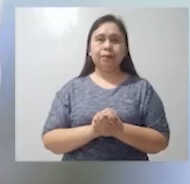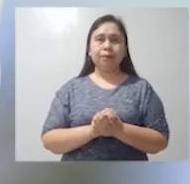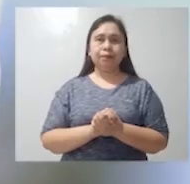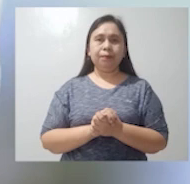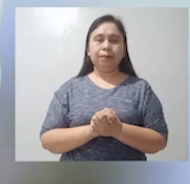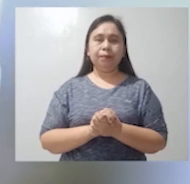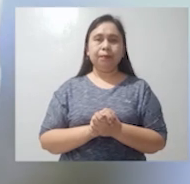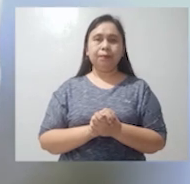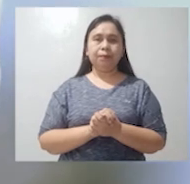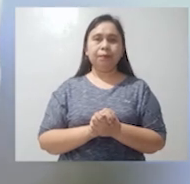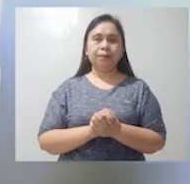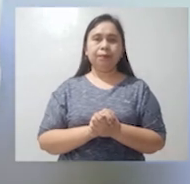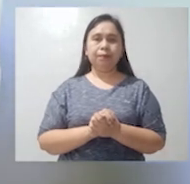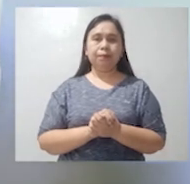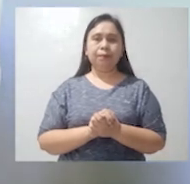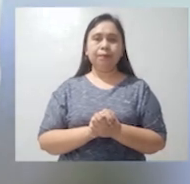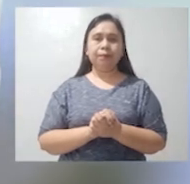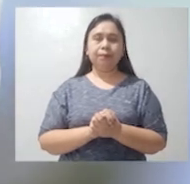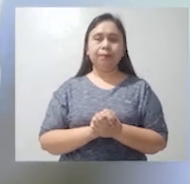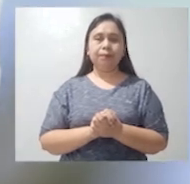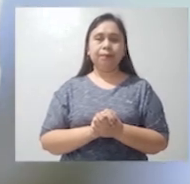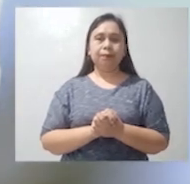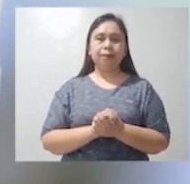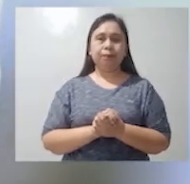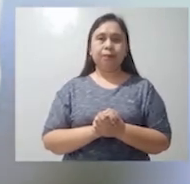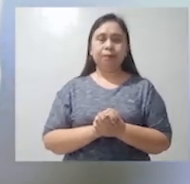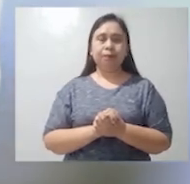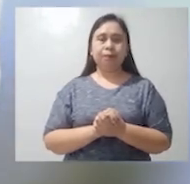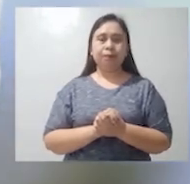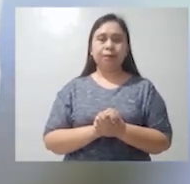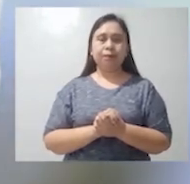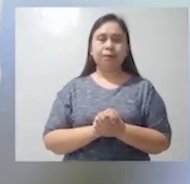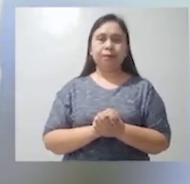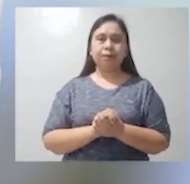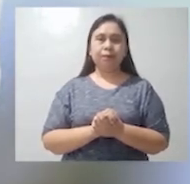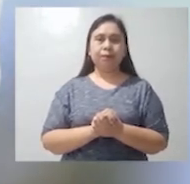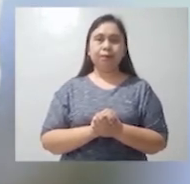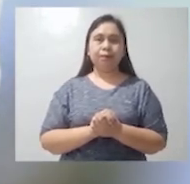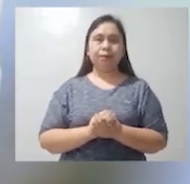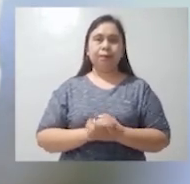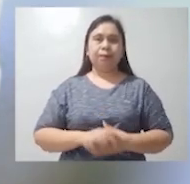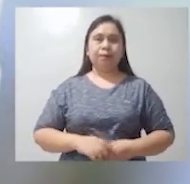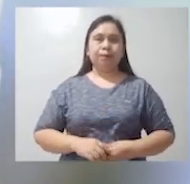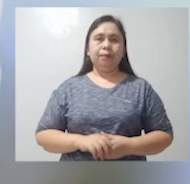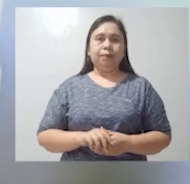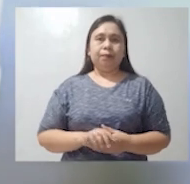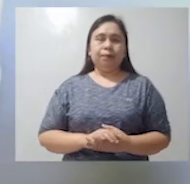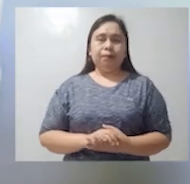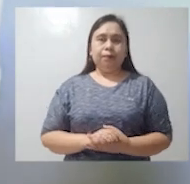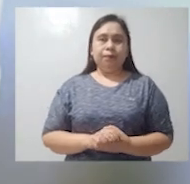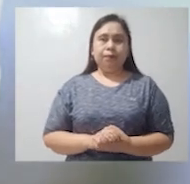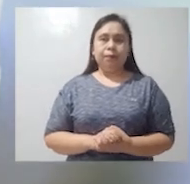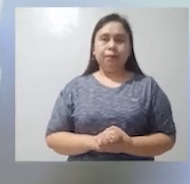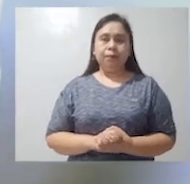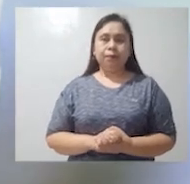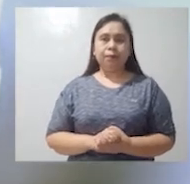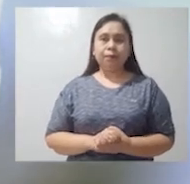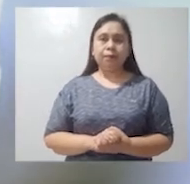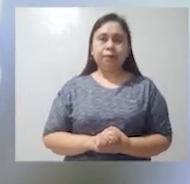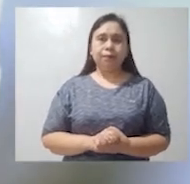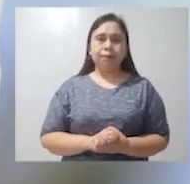heat. Melting is when you move from a solid to a liquid. This